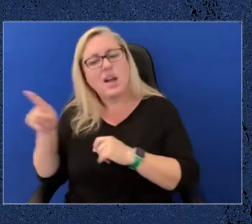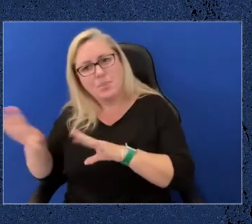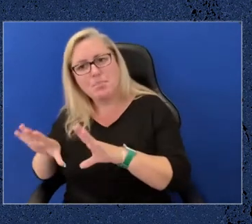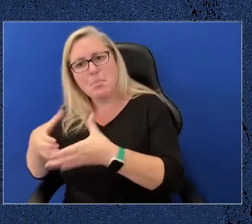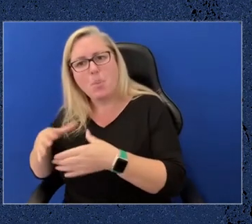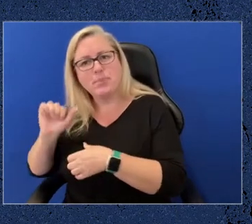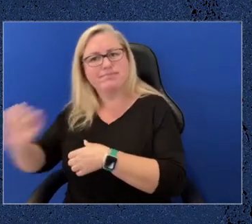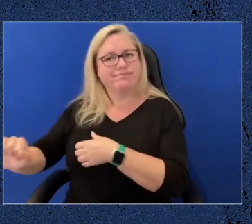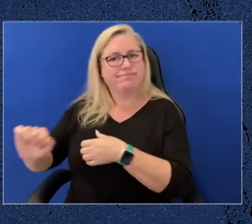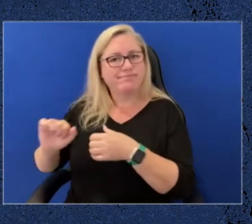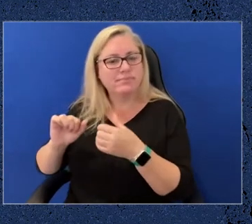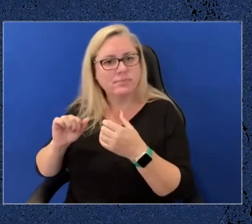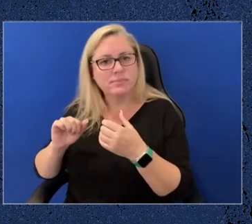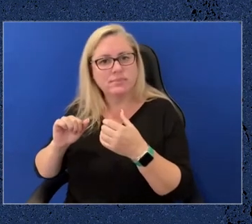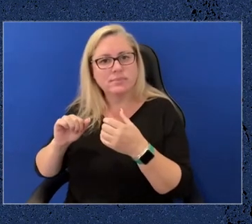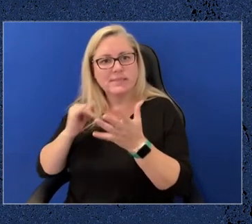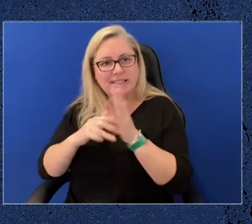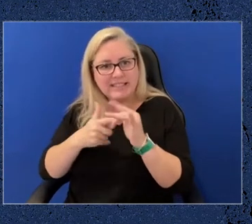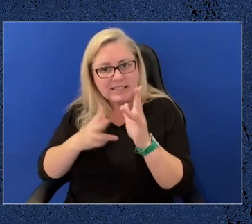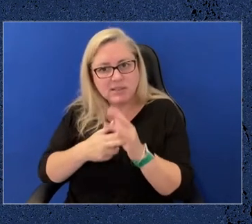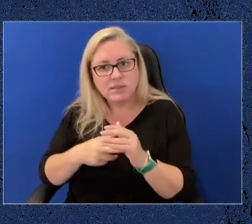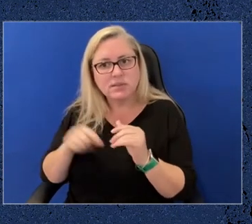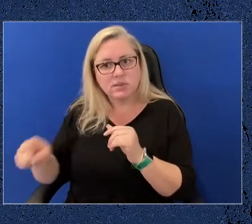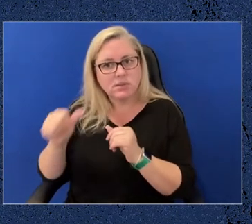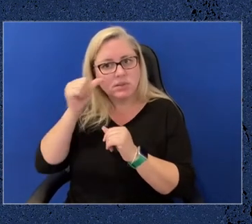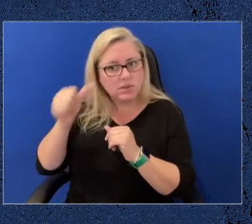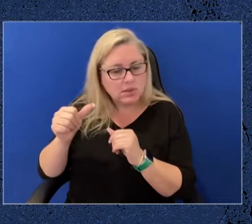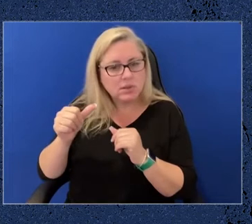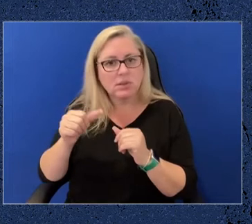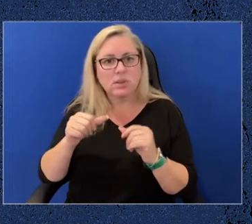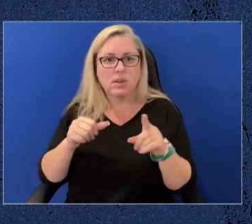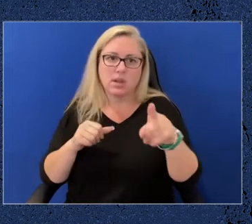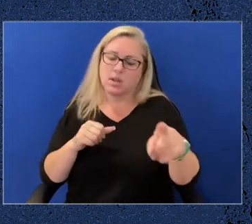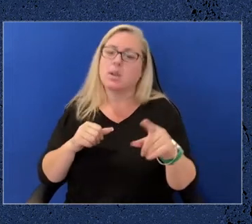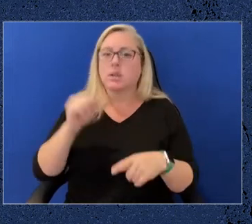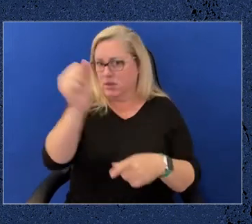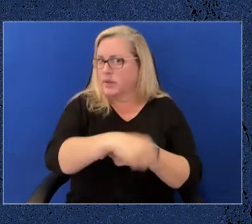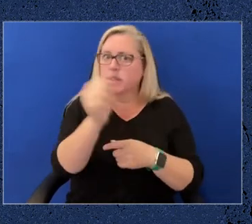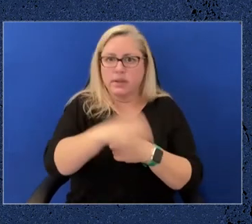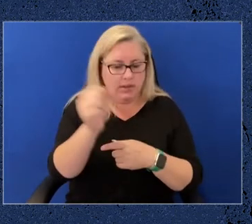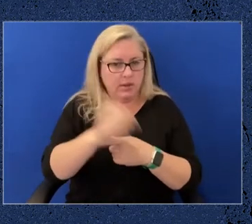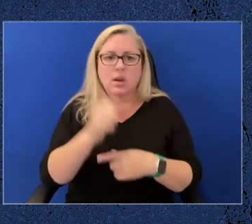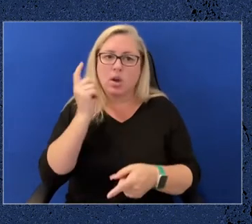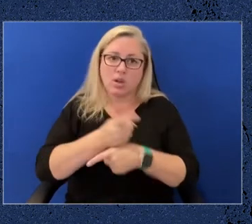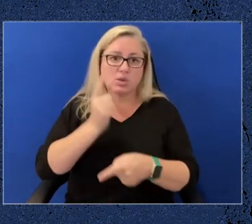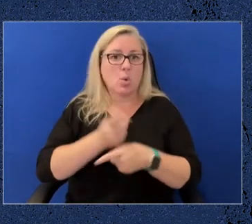that, you know, it would be better applied, Indigenous idea about seasons? Yeah, I talk about this a lot.